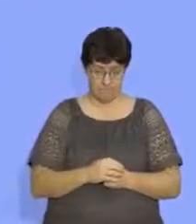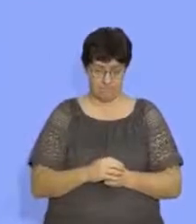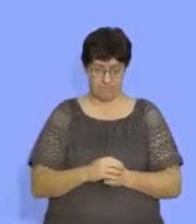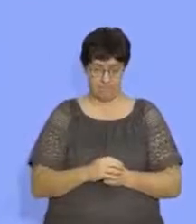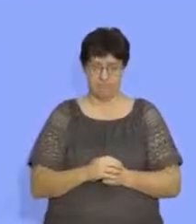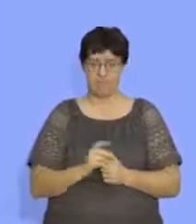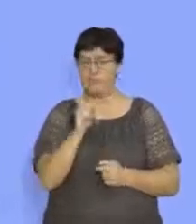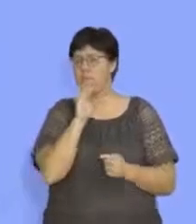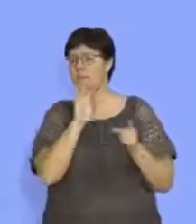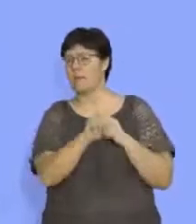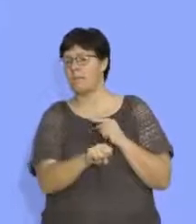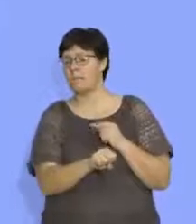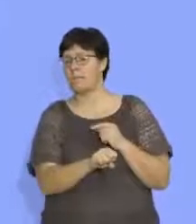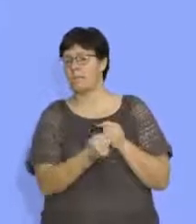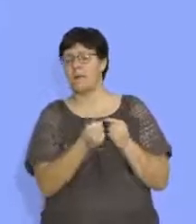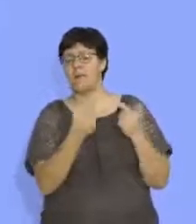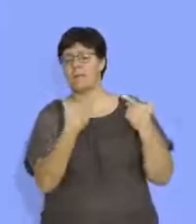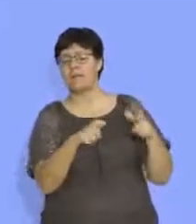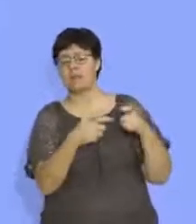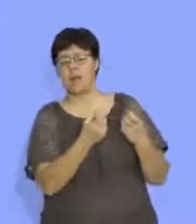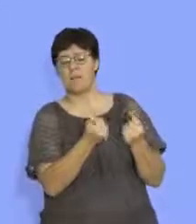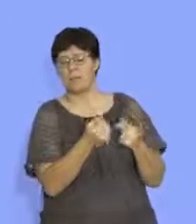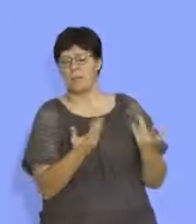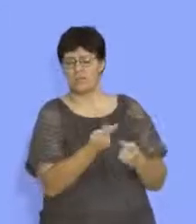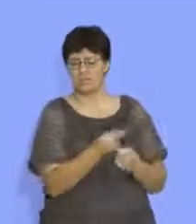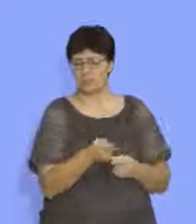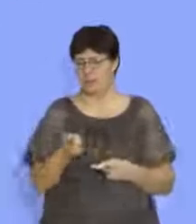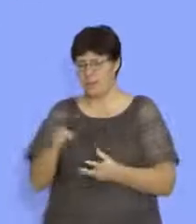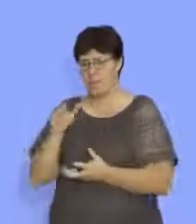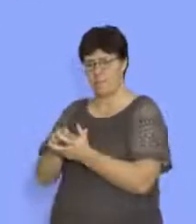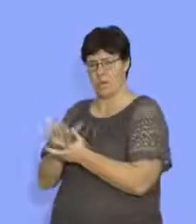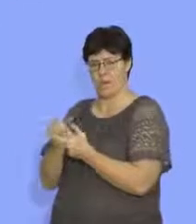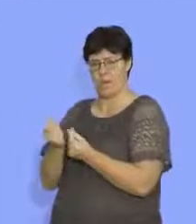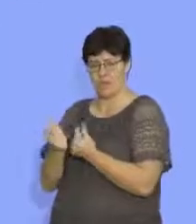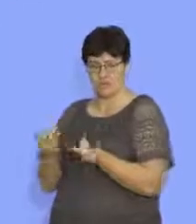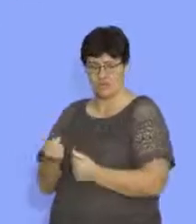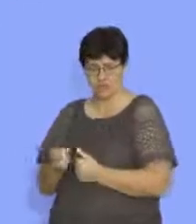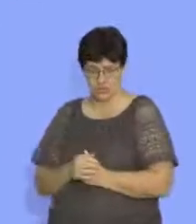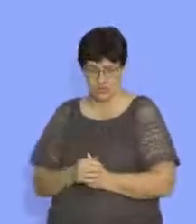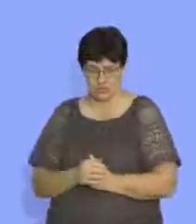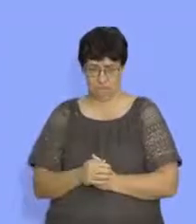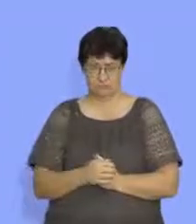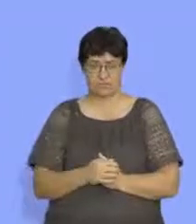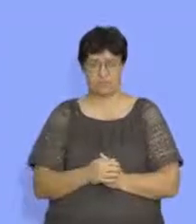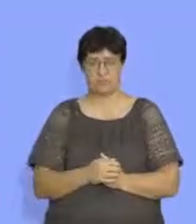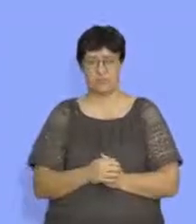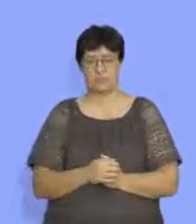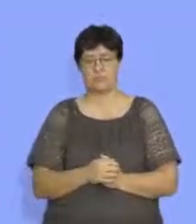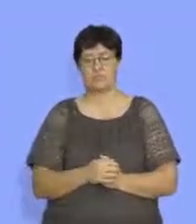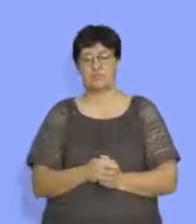326 rand. We need to find the price of a pizza and of a burger.